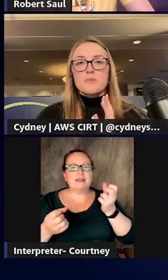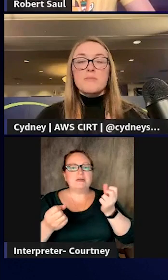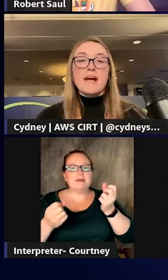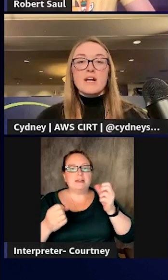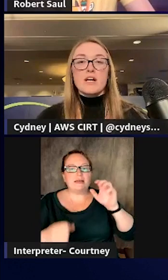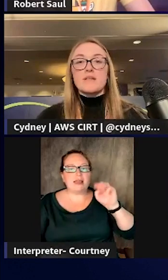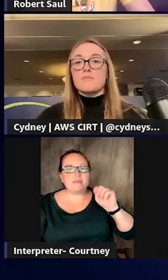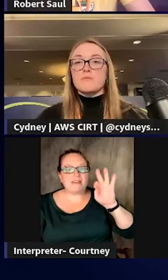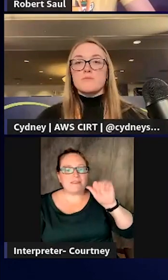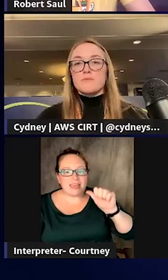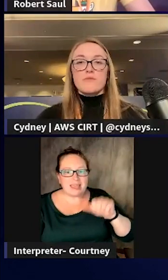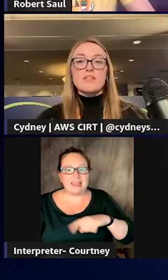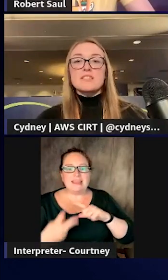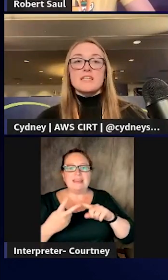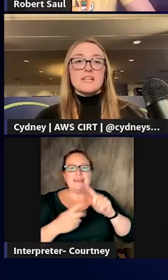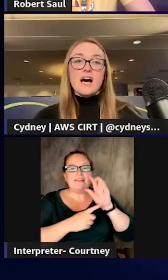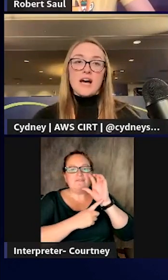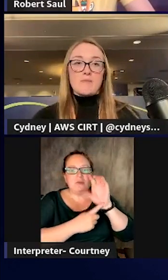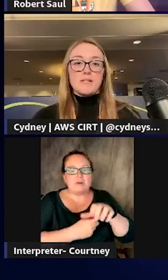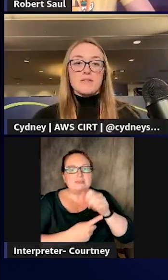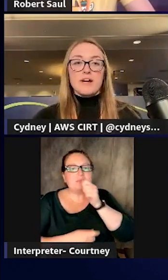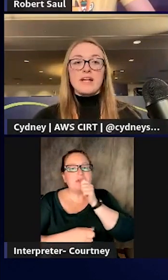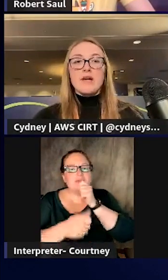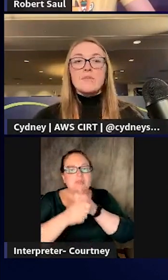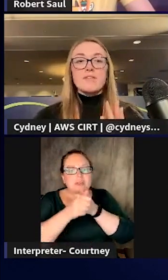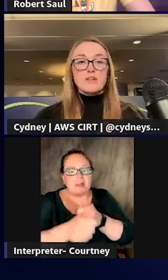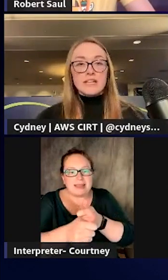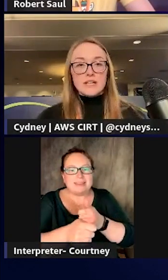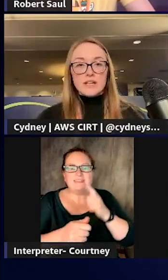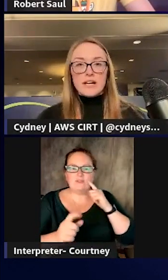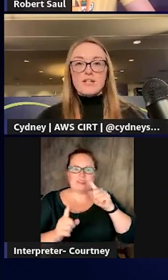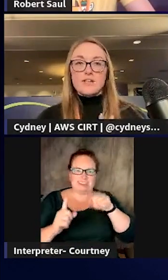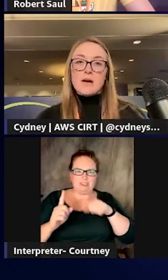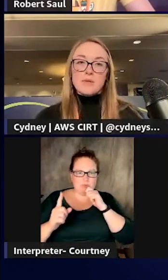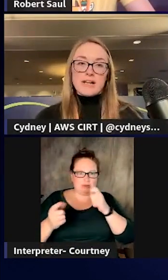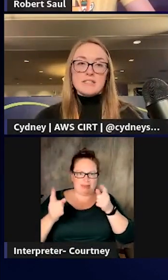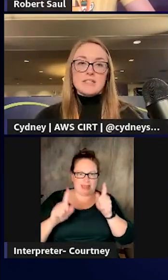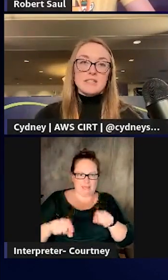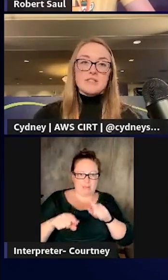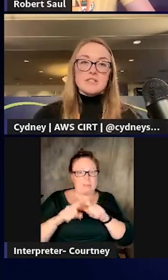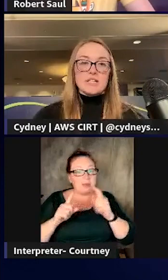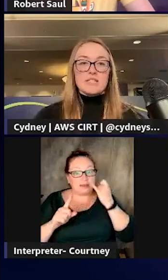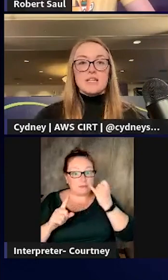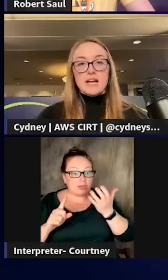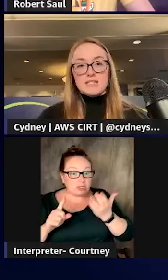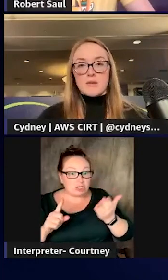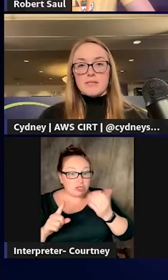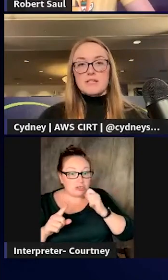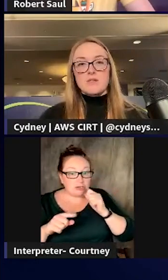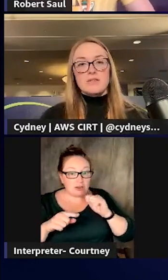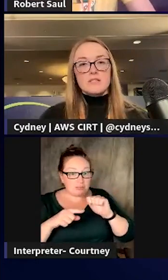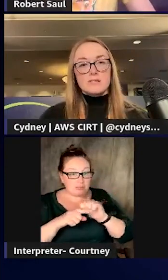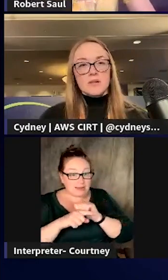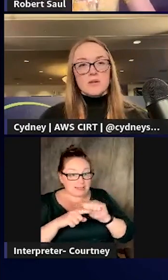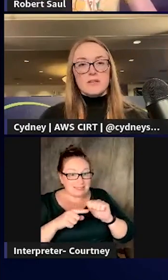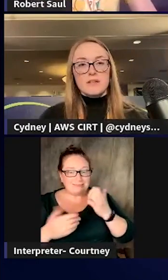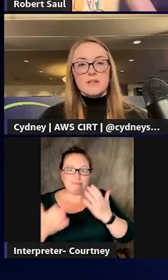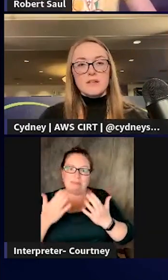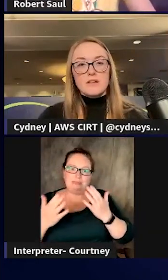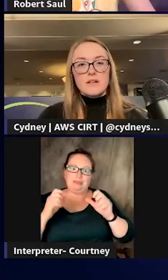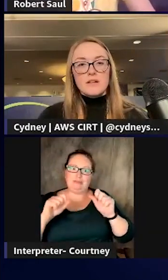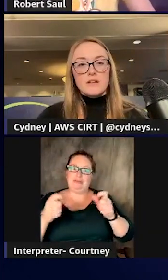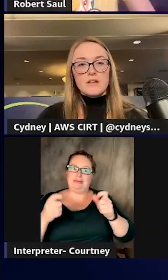to prepare and for this to not happen, right? But if you're here and you're not practicing, there's a chance that it has happened. So let's keep